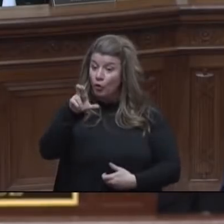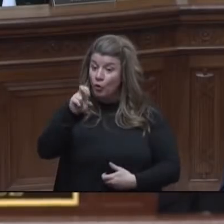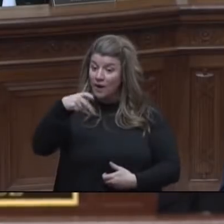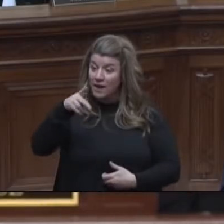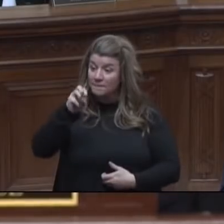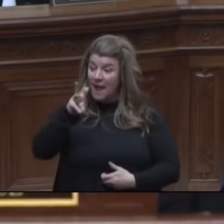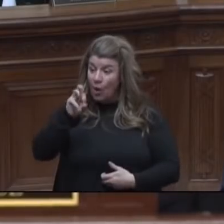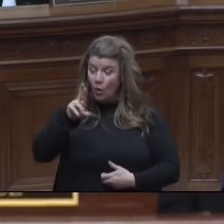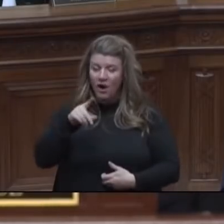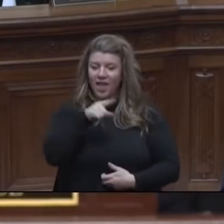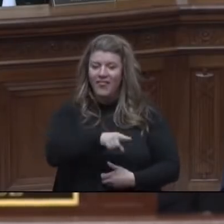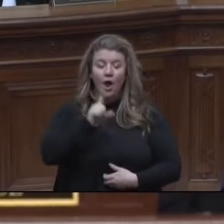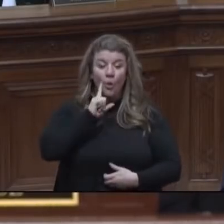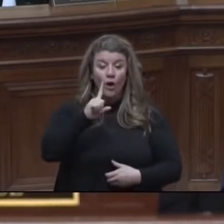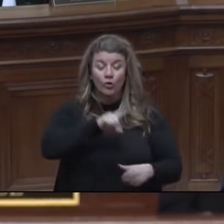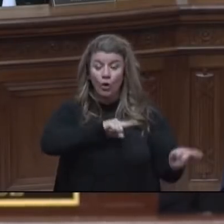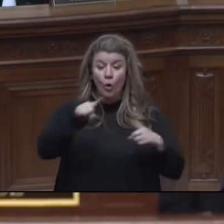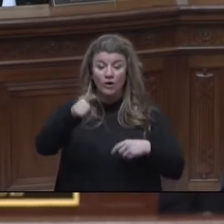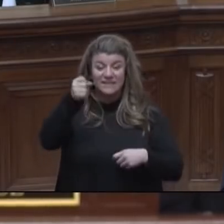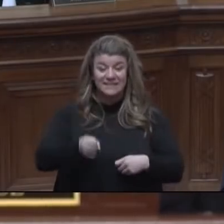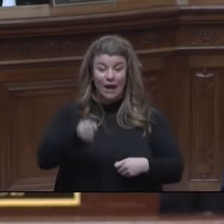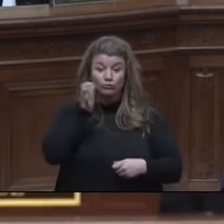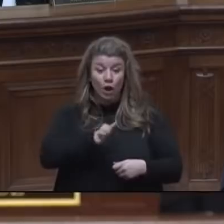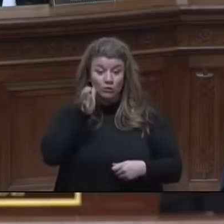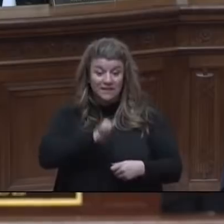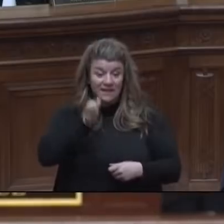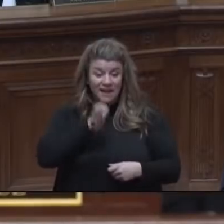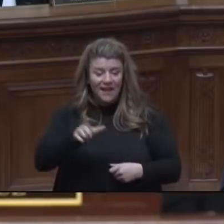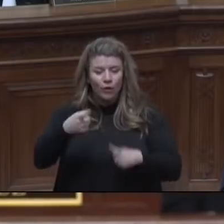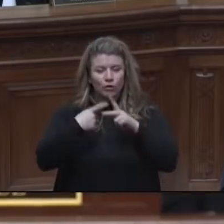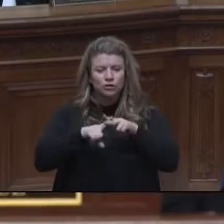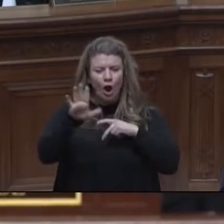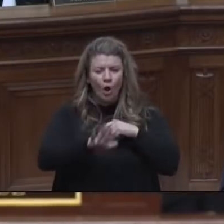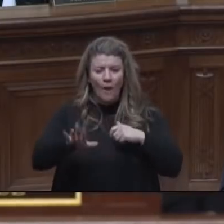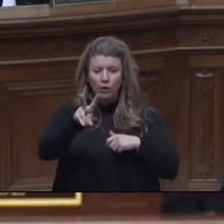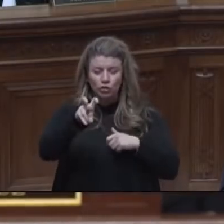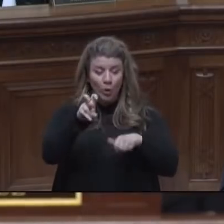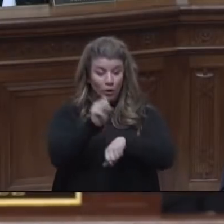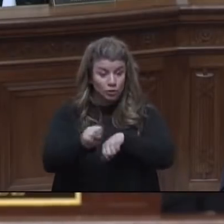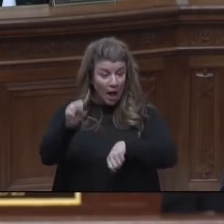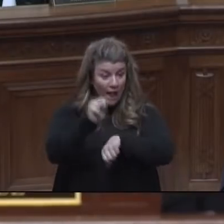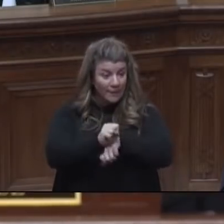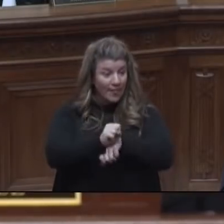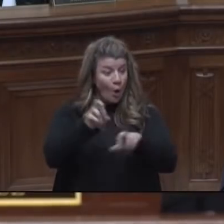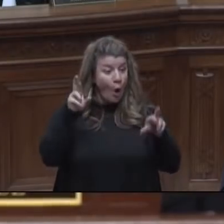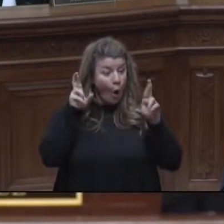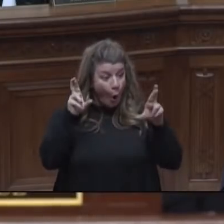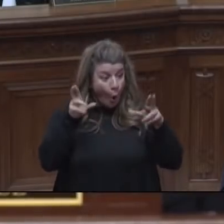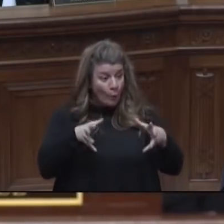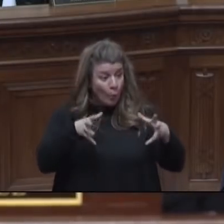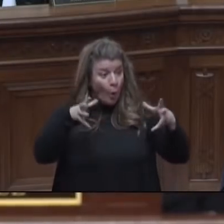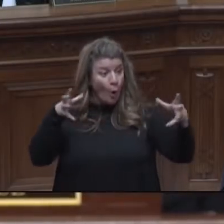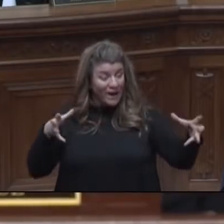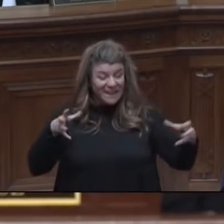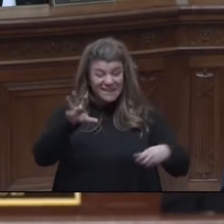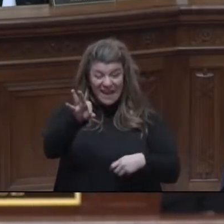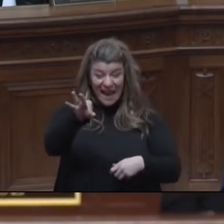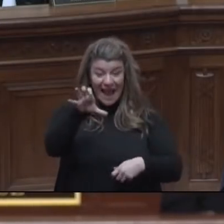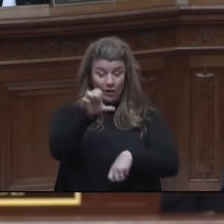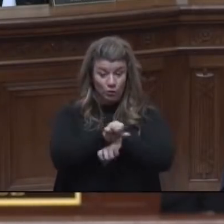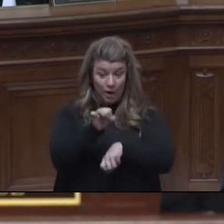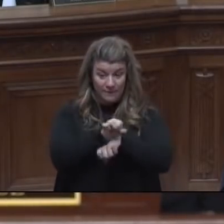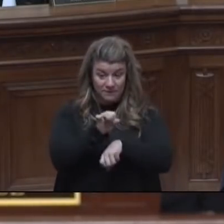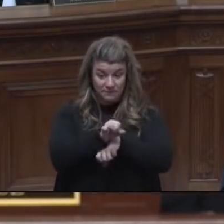They're going to go into South Charleston and start off with 200 jobs with the hope of some point in time growing to 900